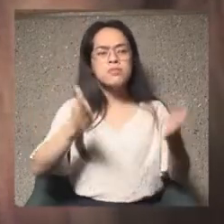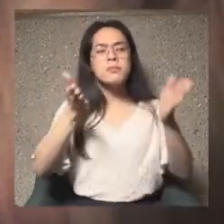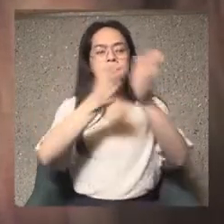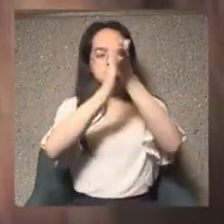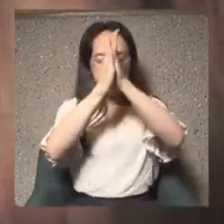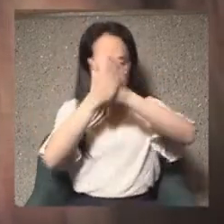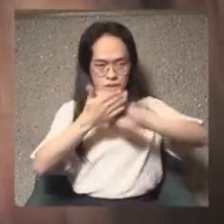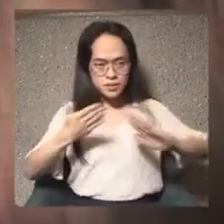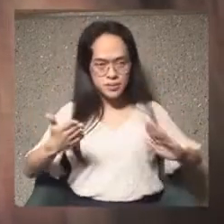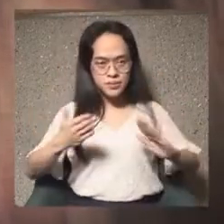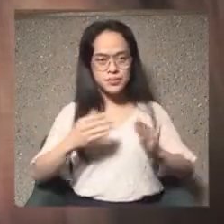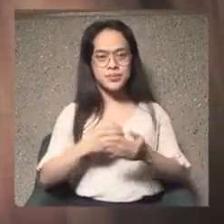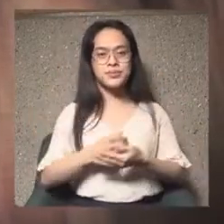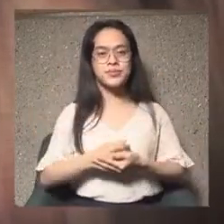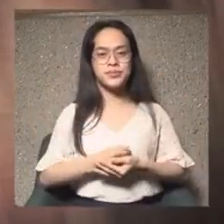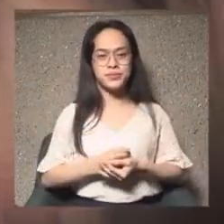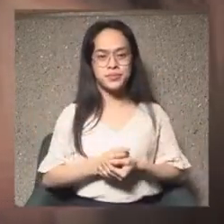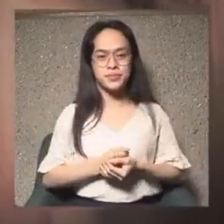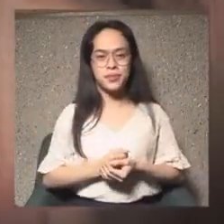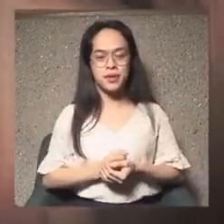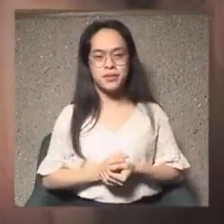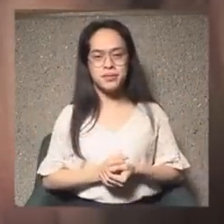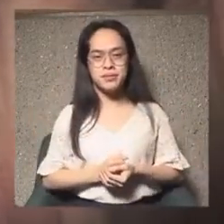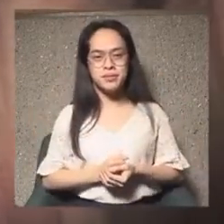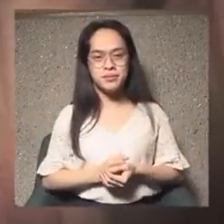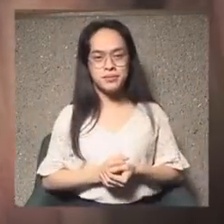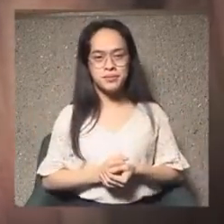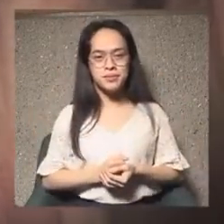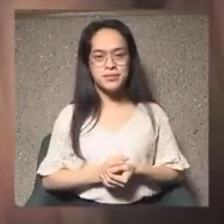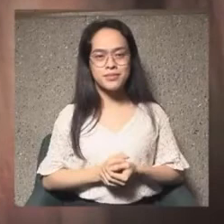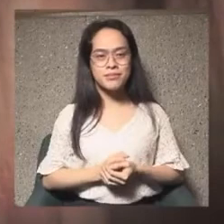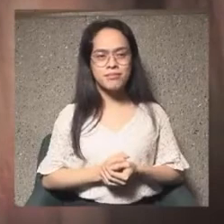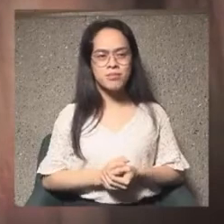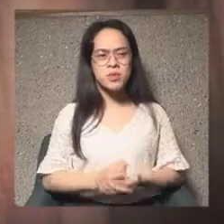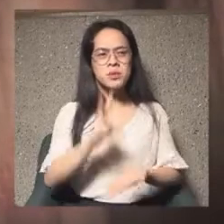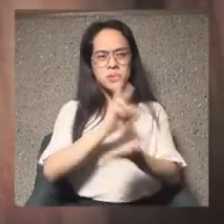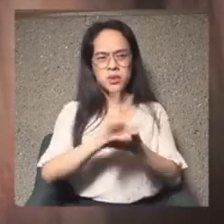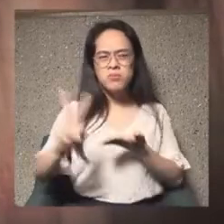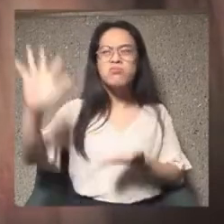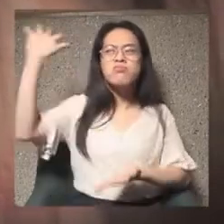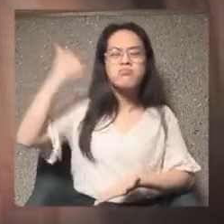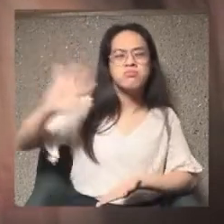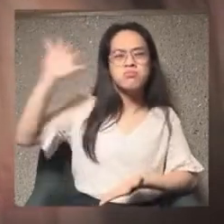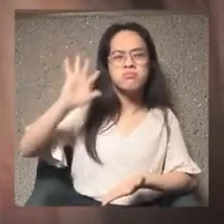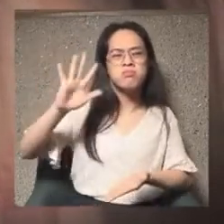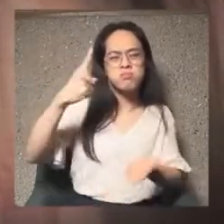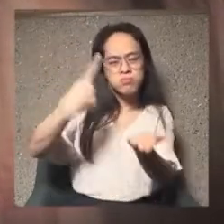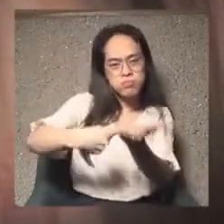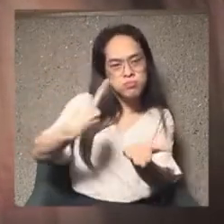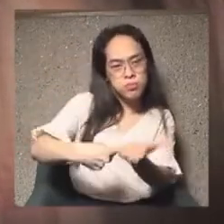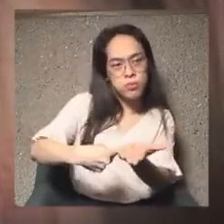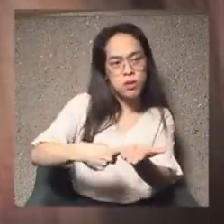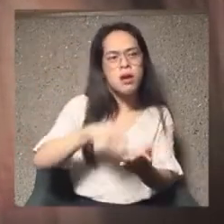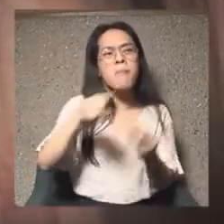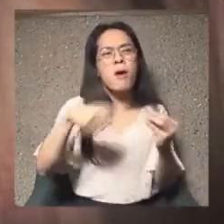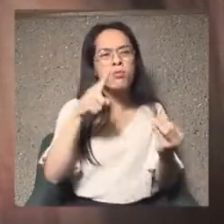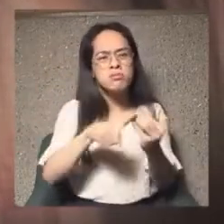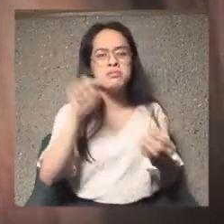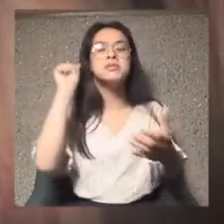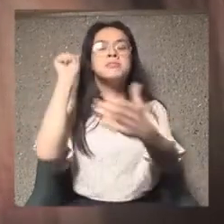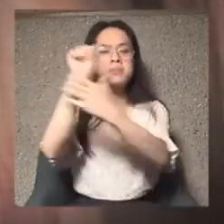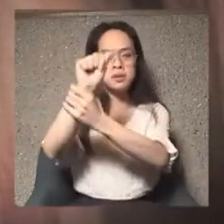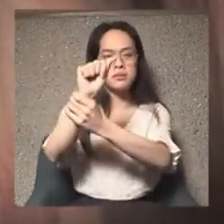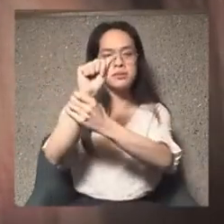2 weeks ago, we talked about Abraham, and very sinful man, and yet